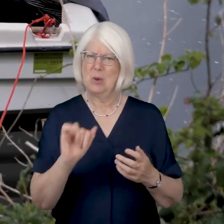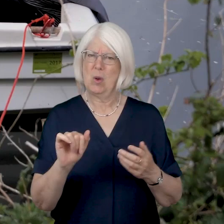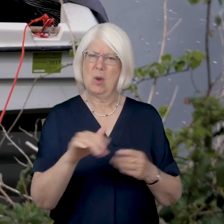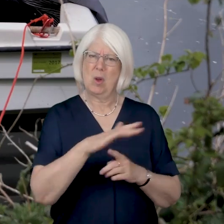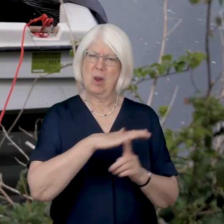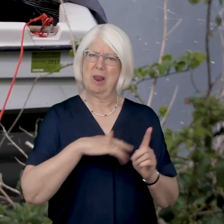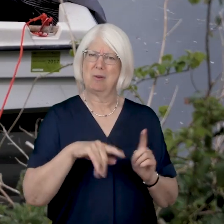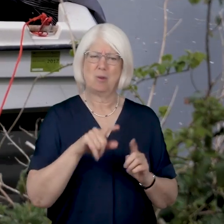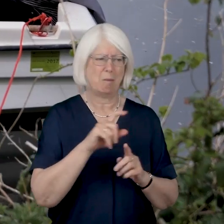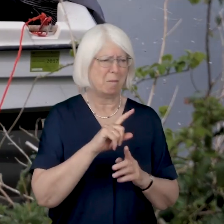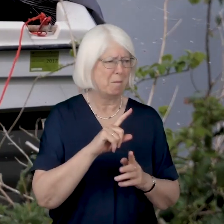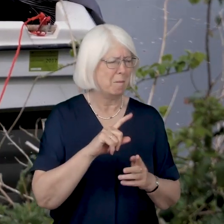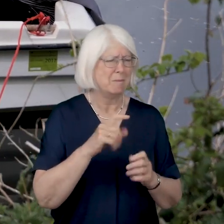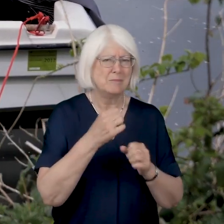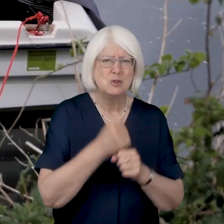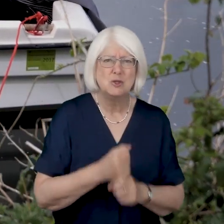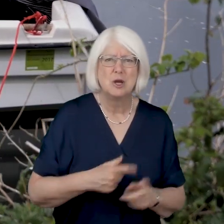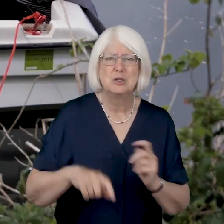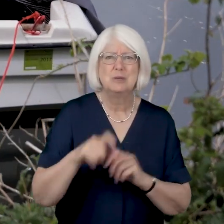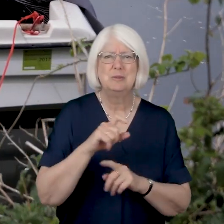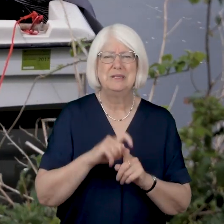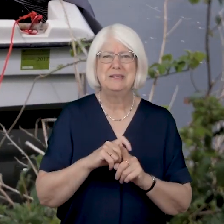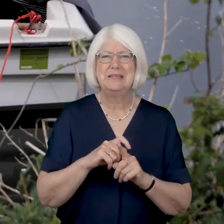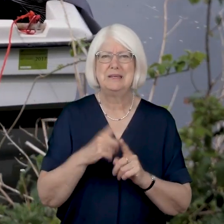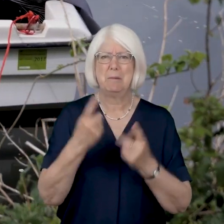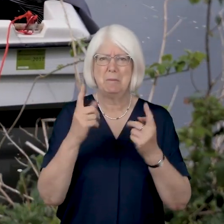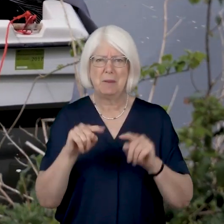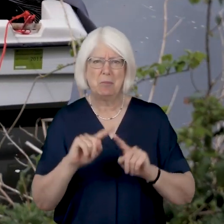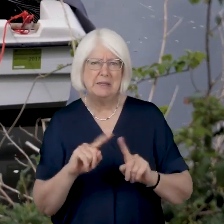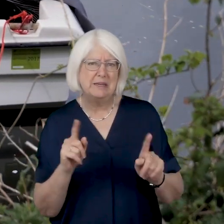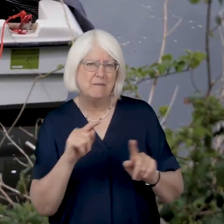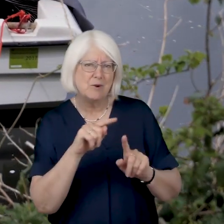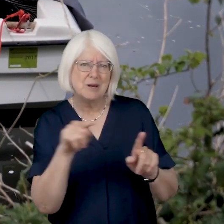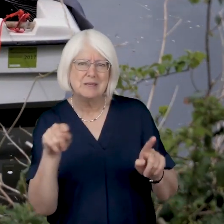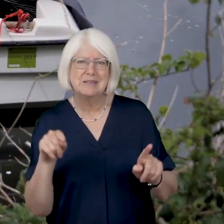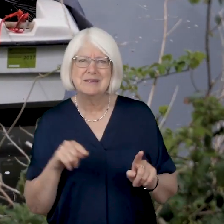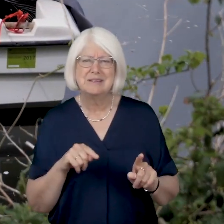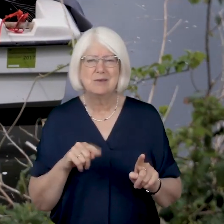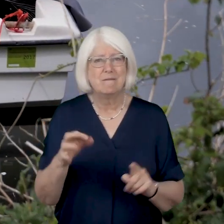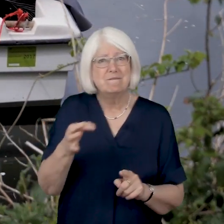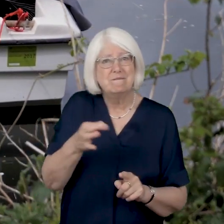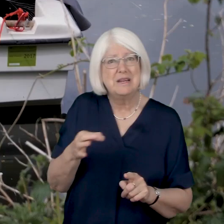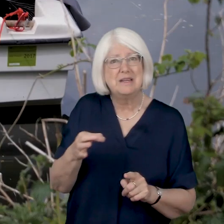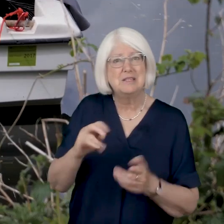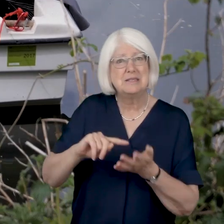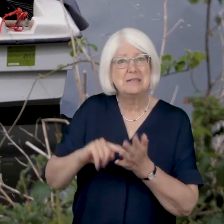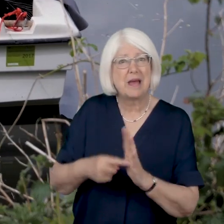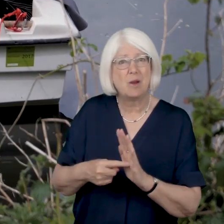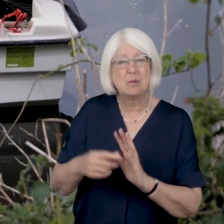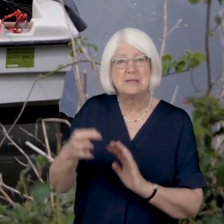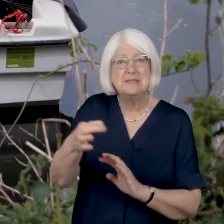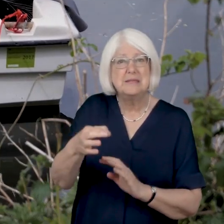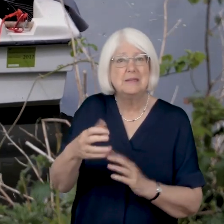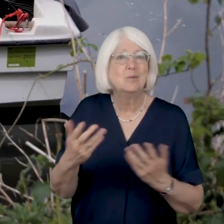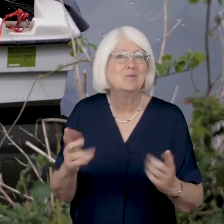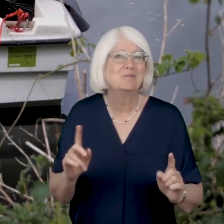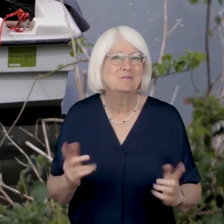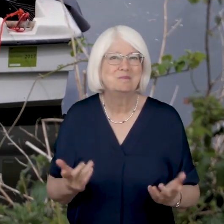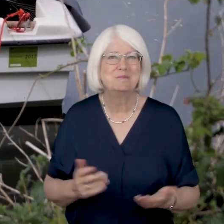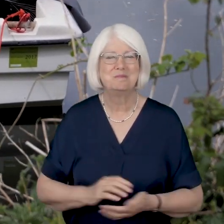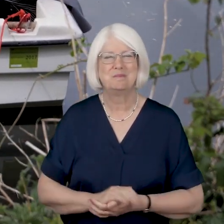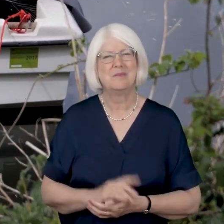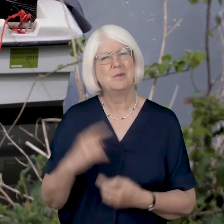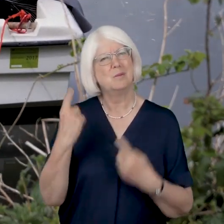context, your parish, your church community, your village, your town, your city. Just take a moment to pause and